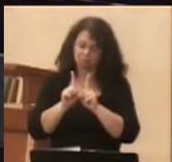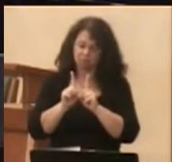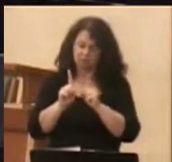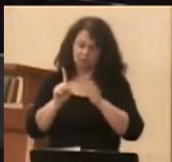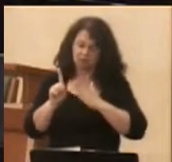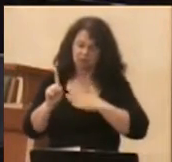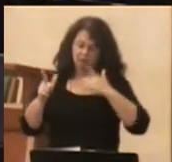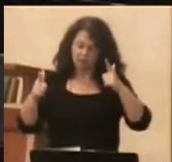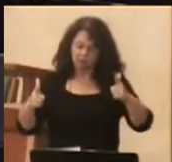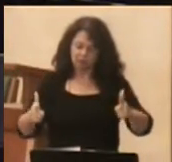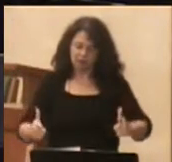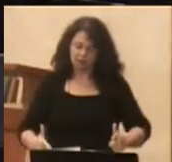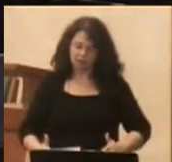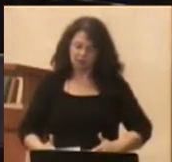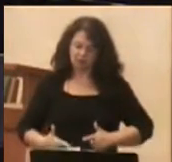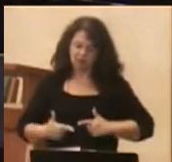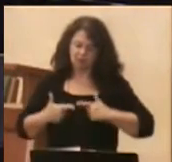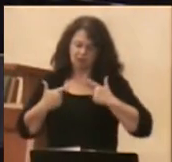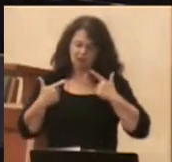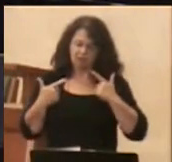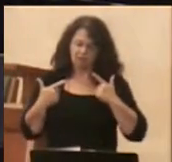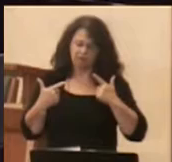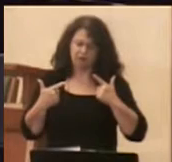is almost